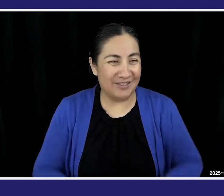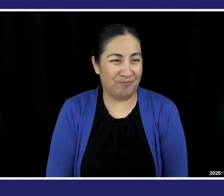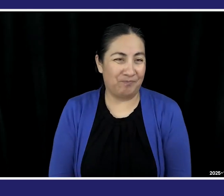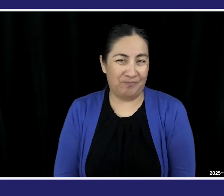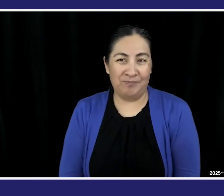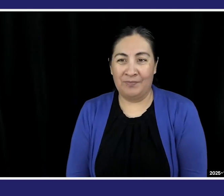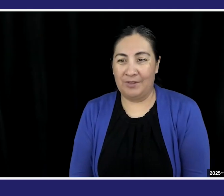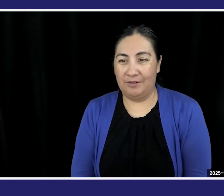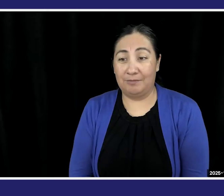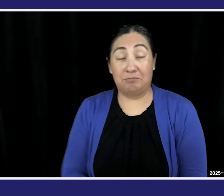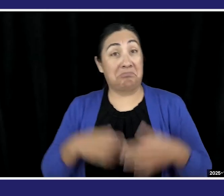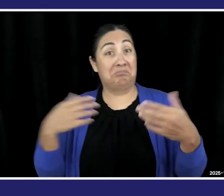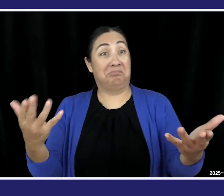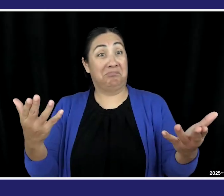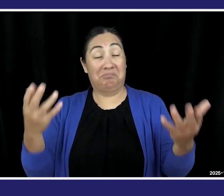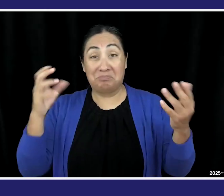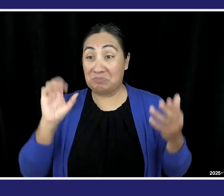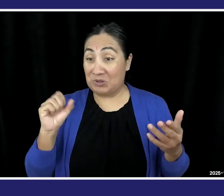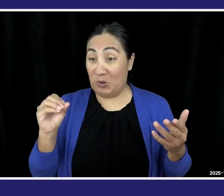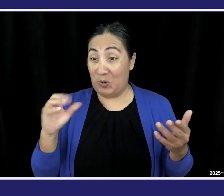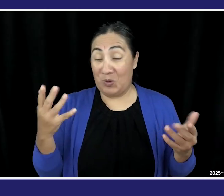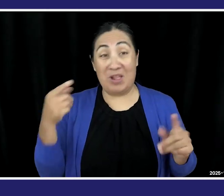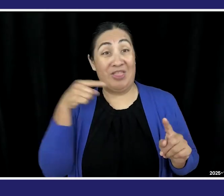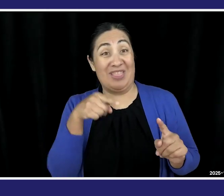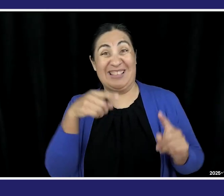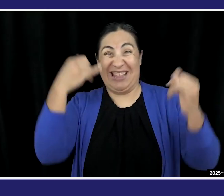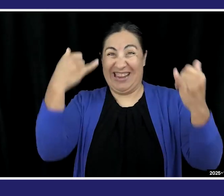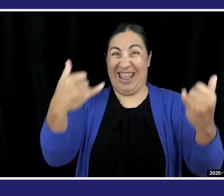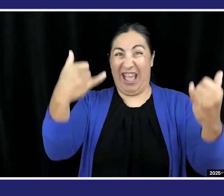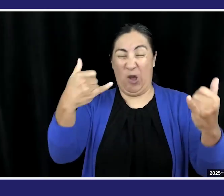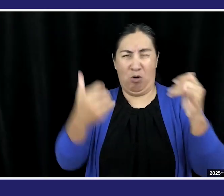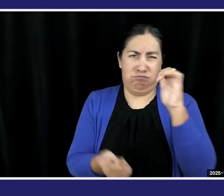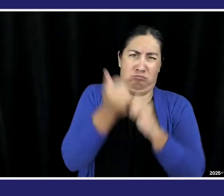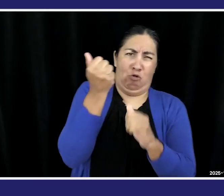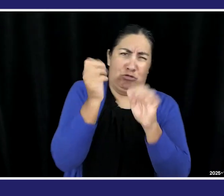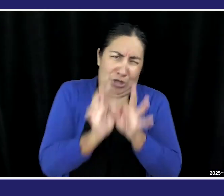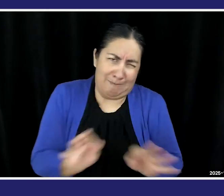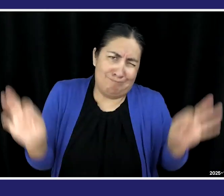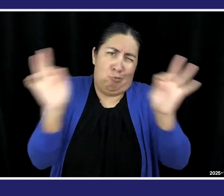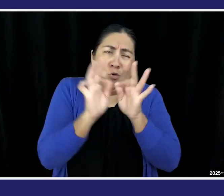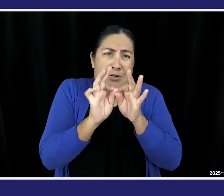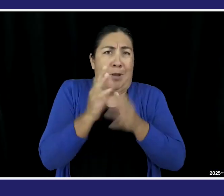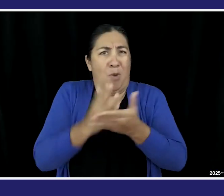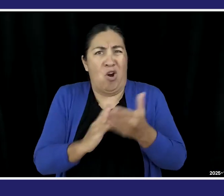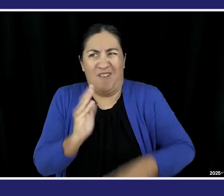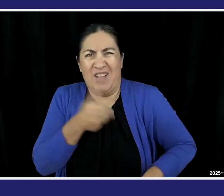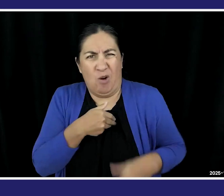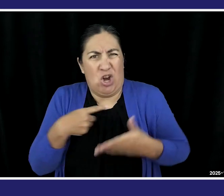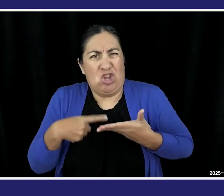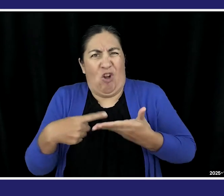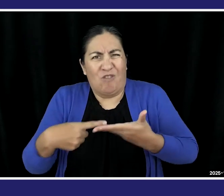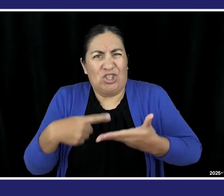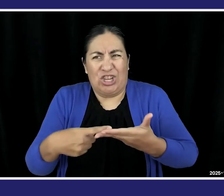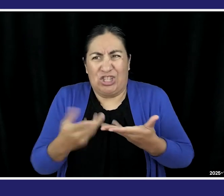So this is, I think, the most important part of all of this conversation is really the